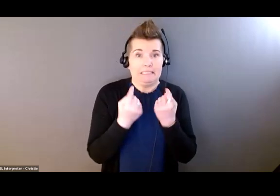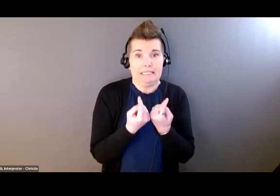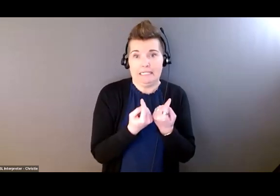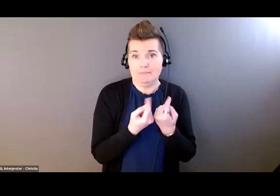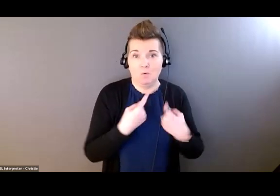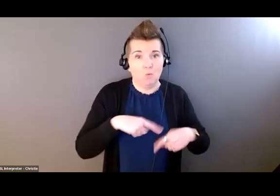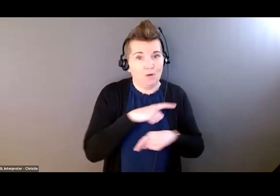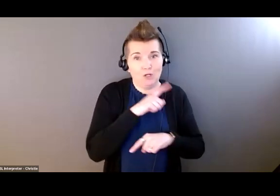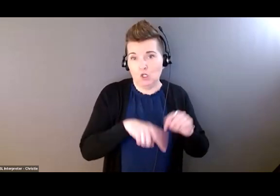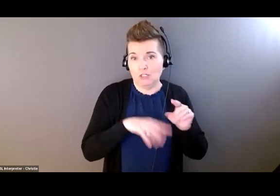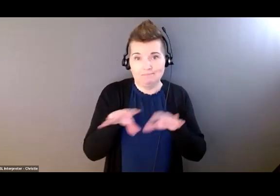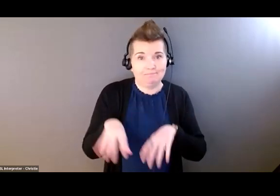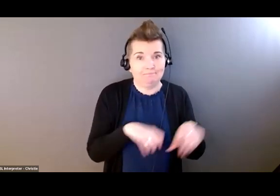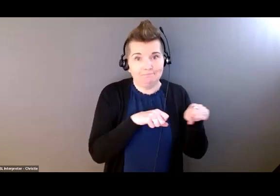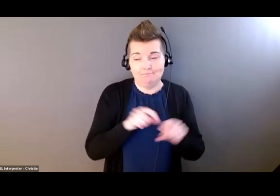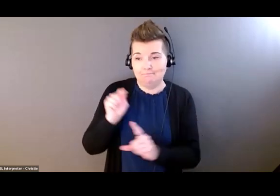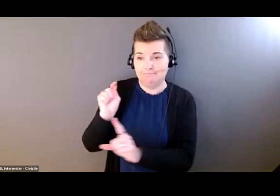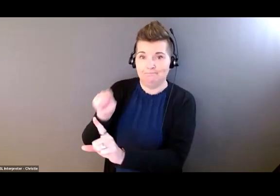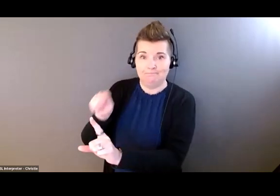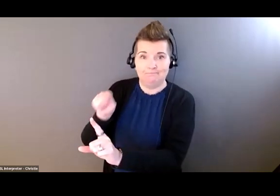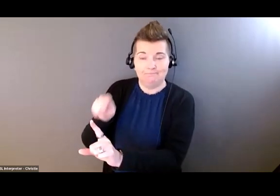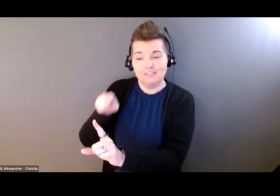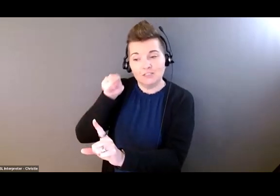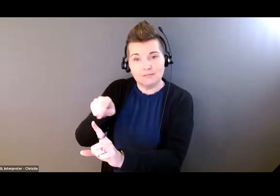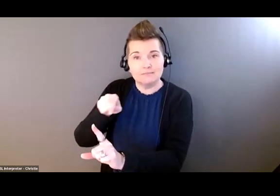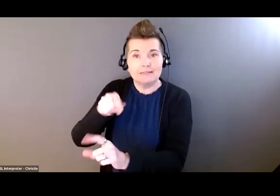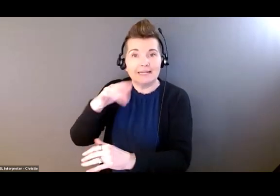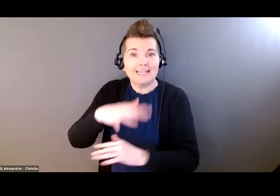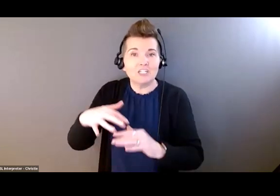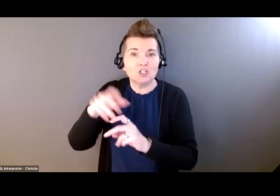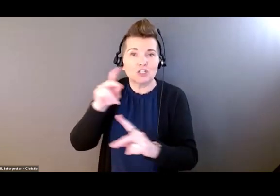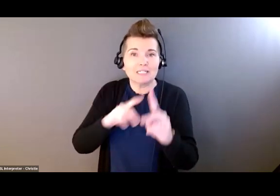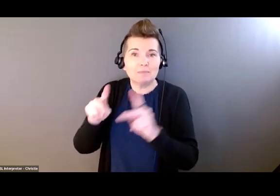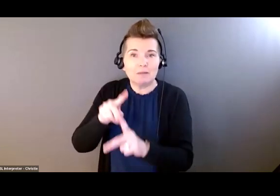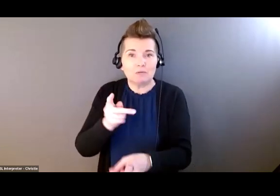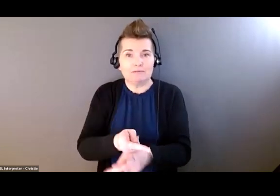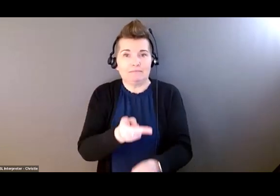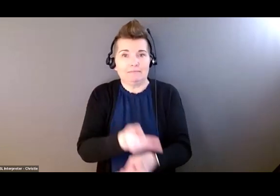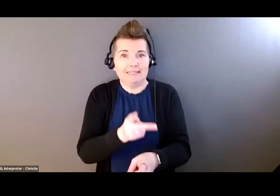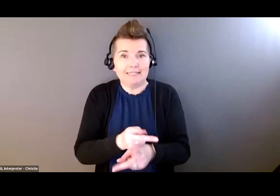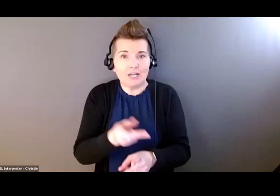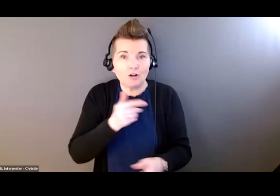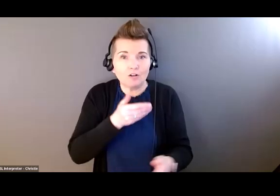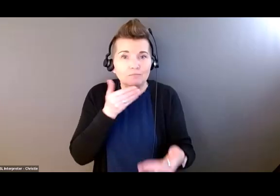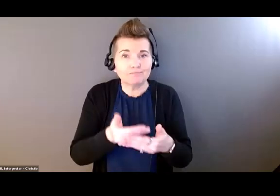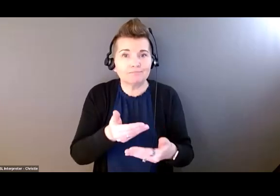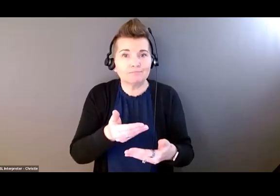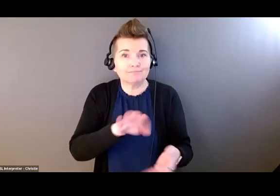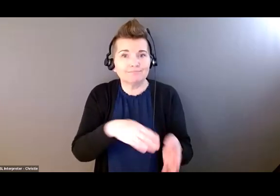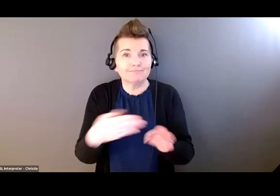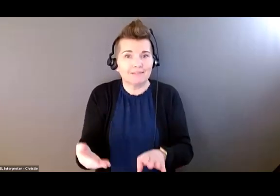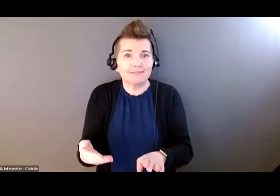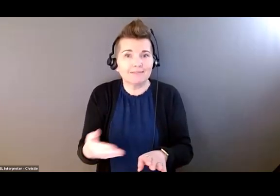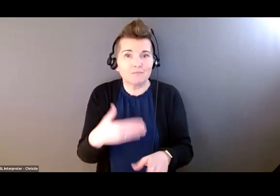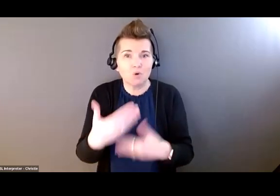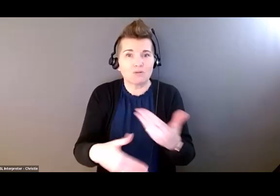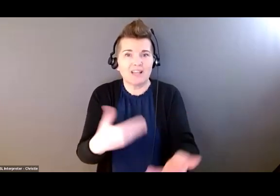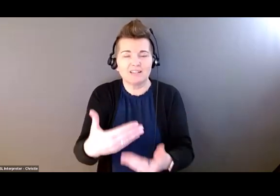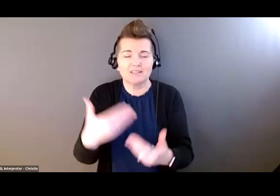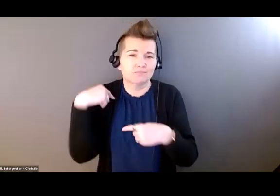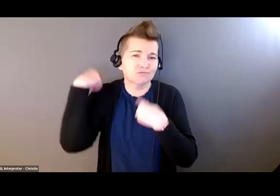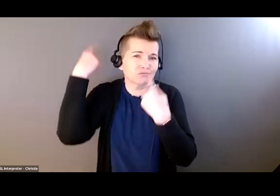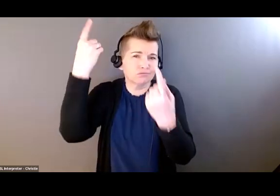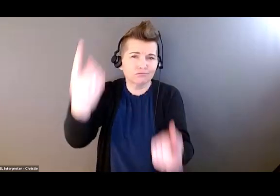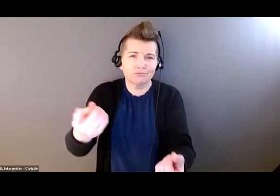death. No one else on our team could have made this happen. Indigenous people have been doing palliative care